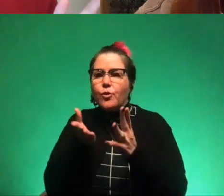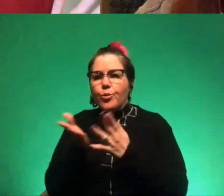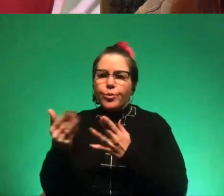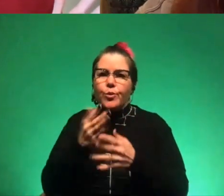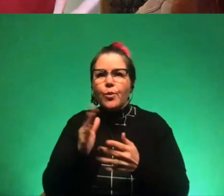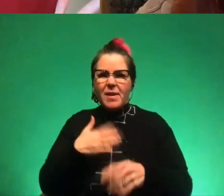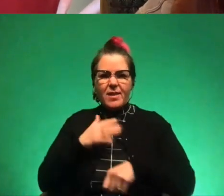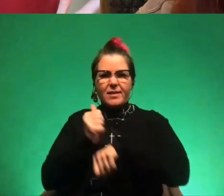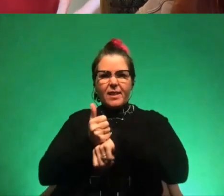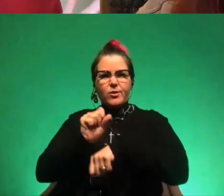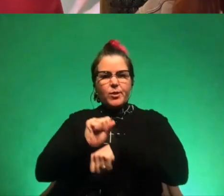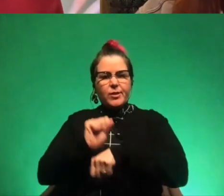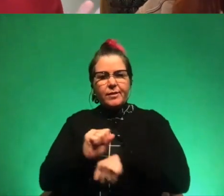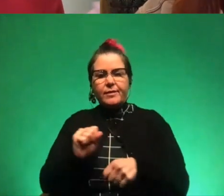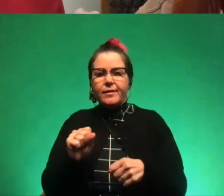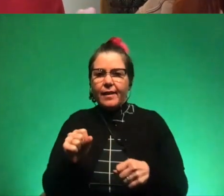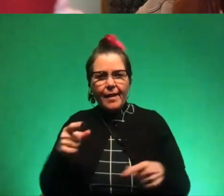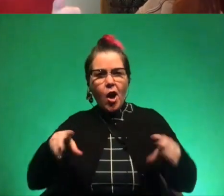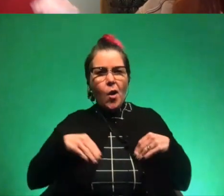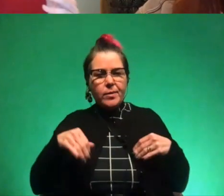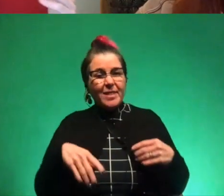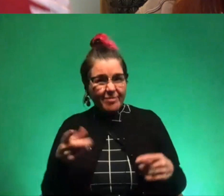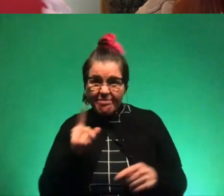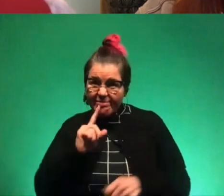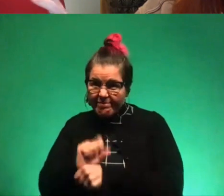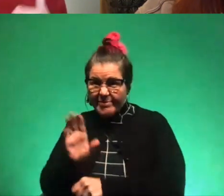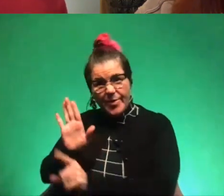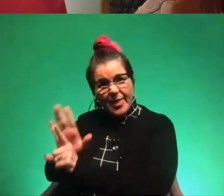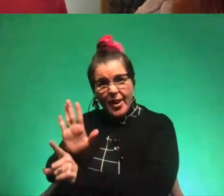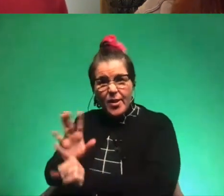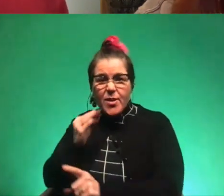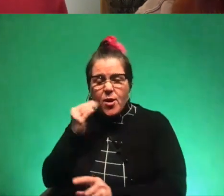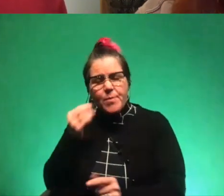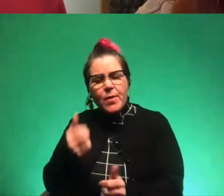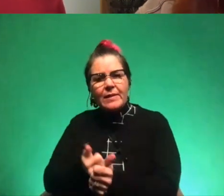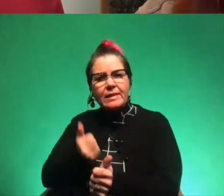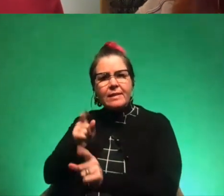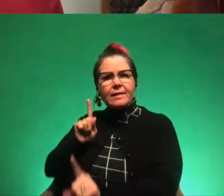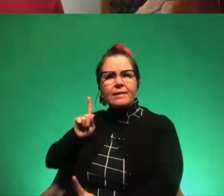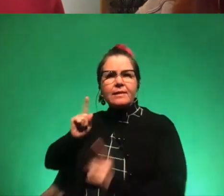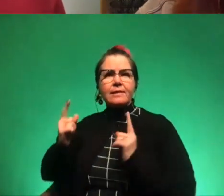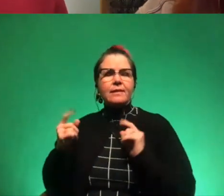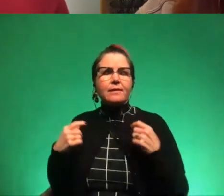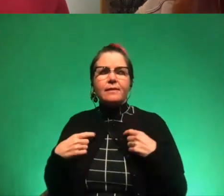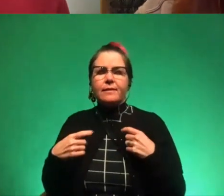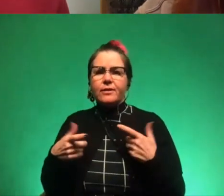own the place. And when that happens, they kind of do, because you really need to keep your distance from them and let them do what they need to